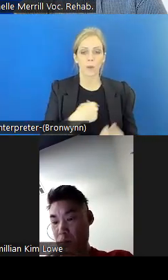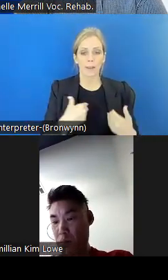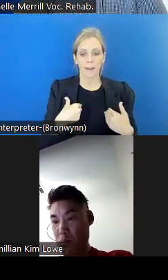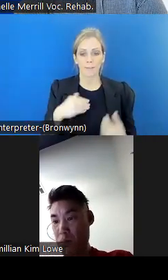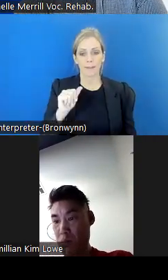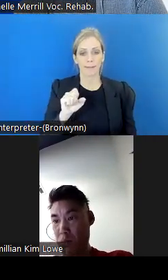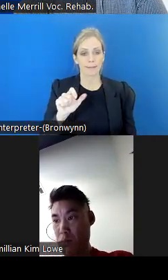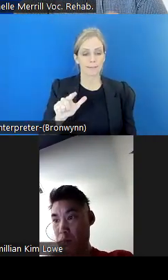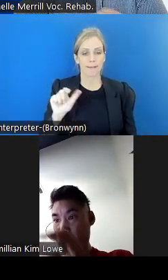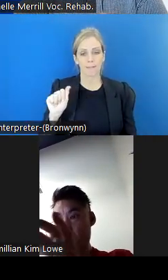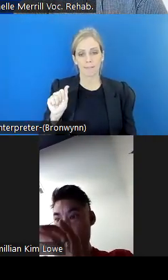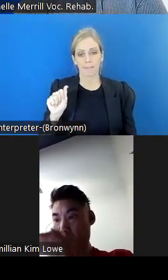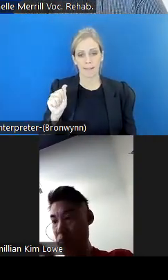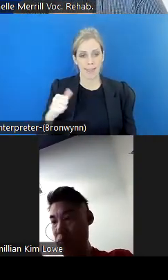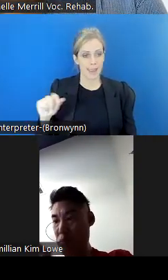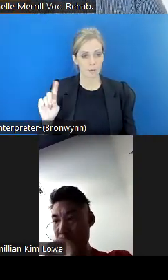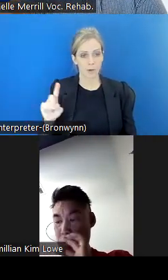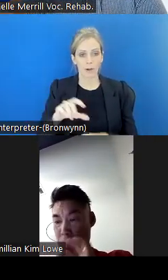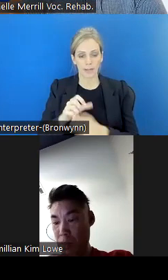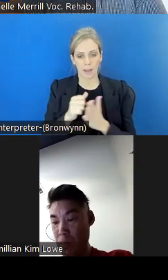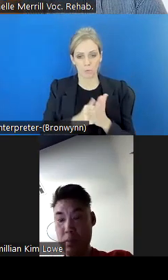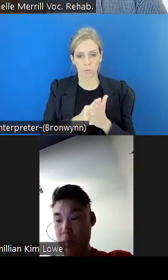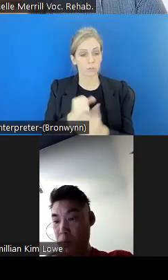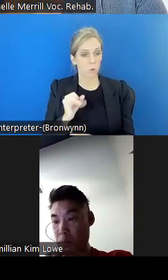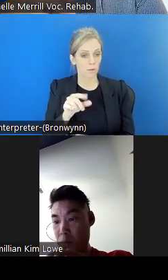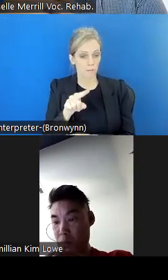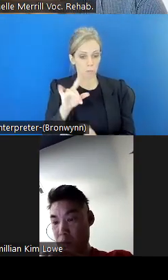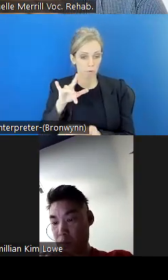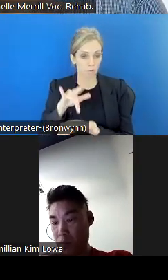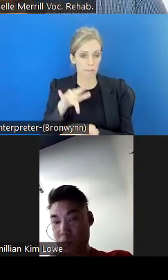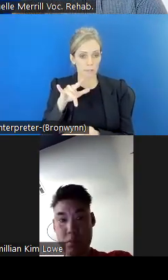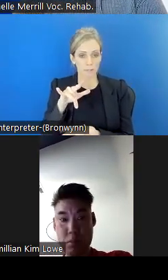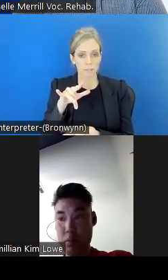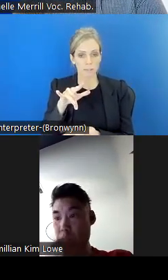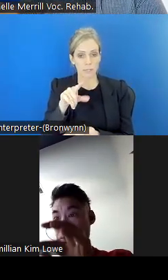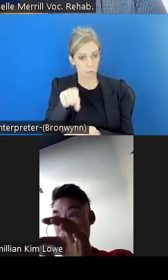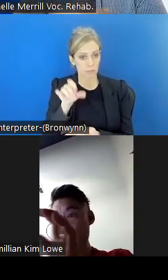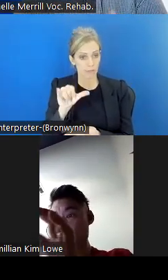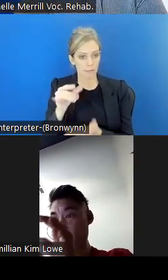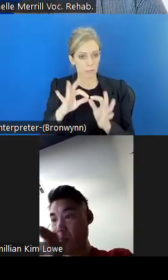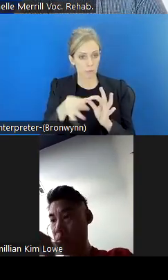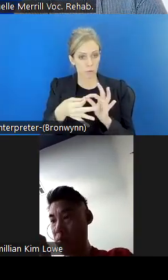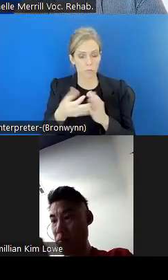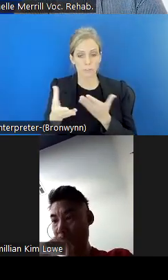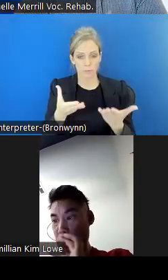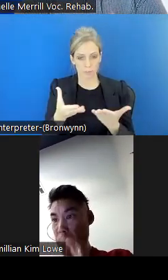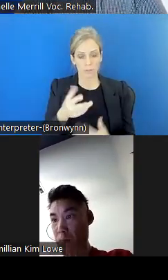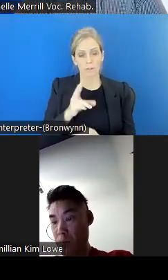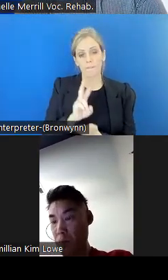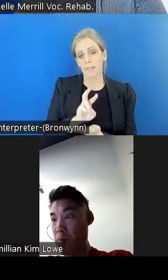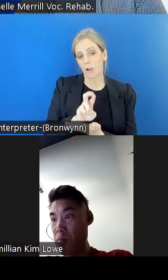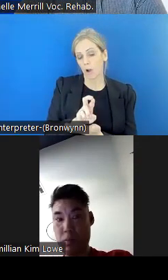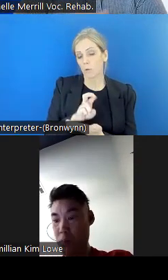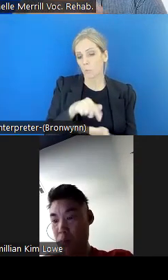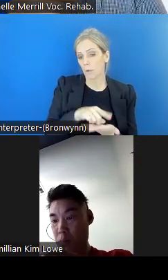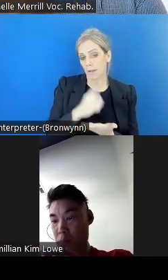account. So if the individual clicked on it and needed that service, Voc Rehab would be the party paying for